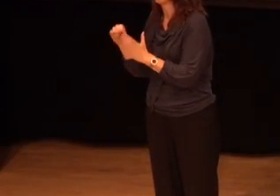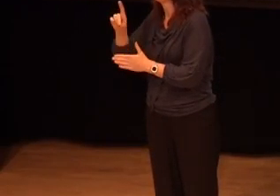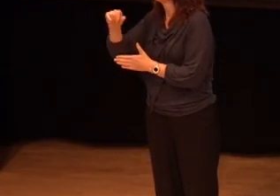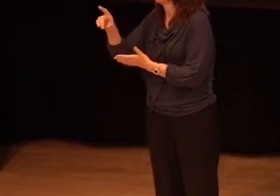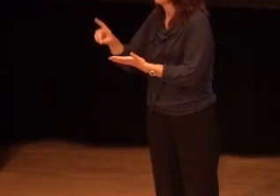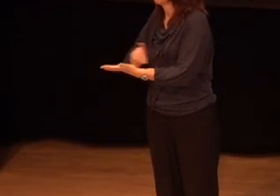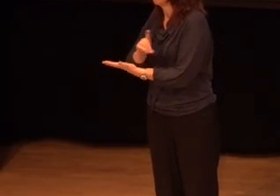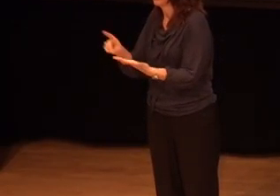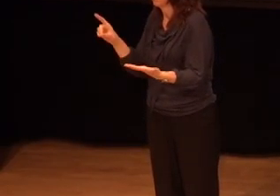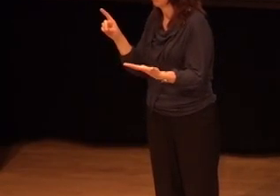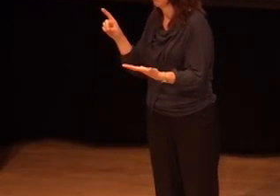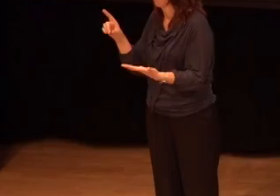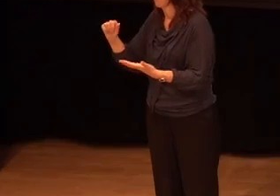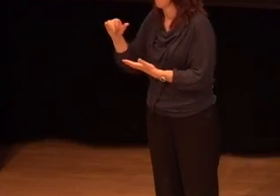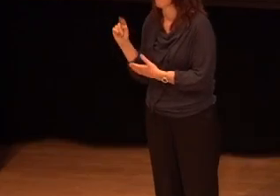Act.